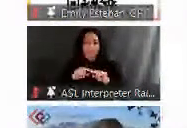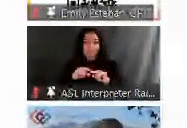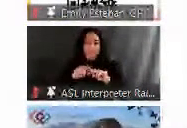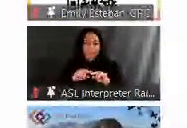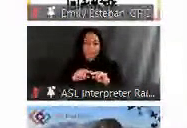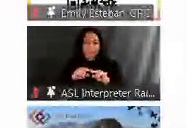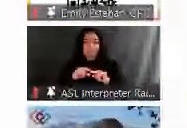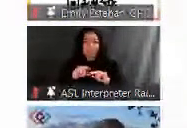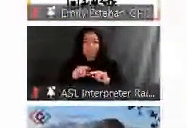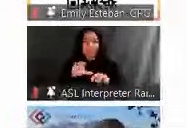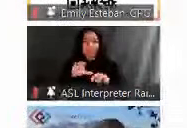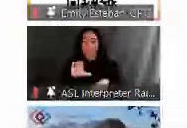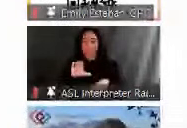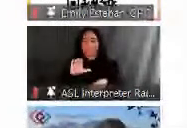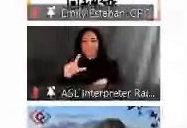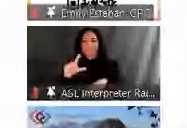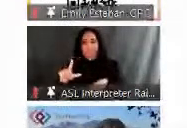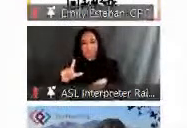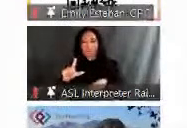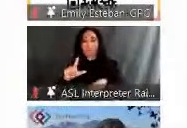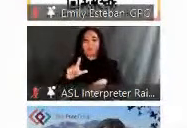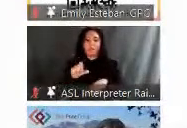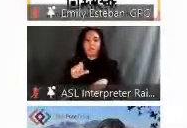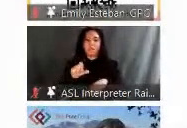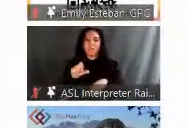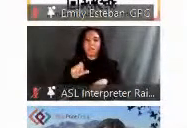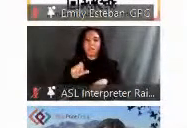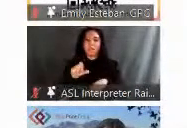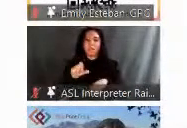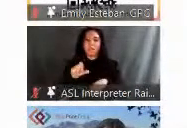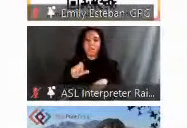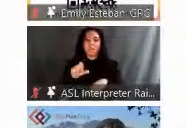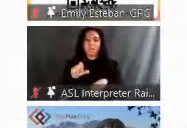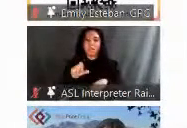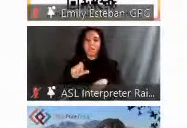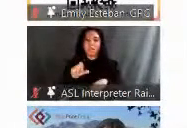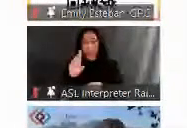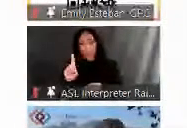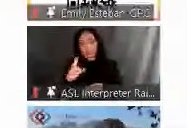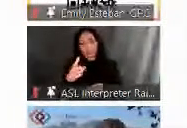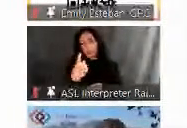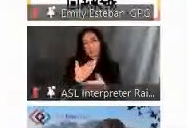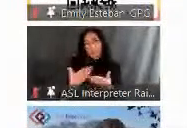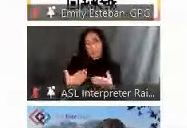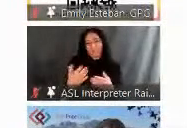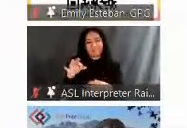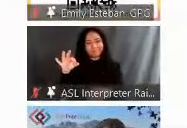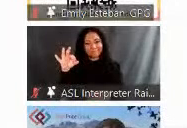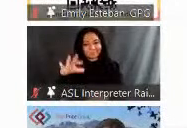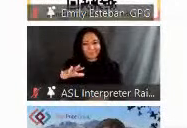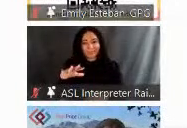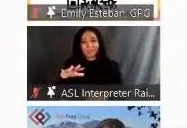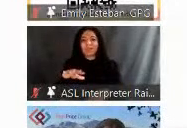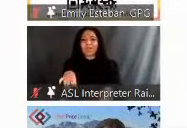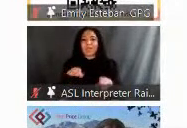a workload. And that was one thing. And I know that there's Head Start has